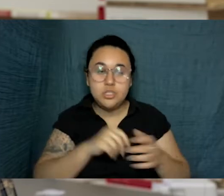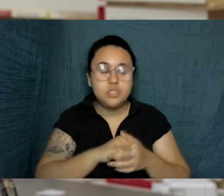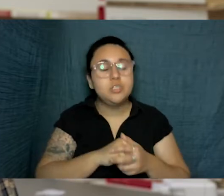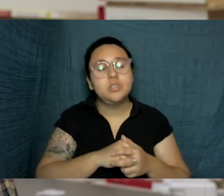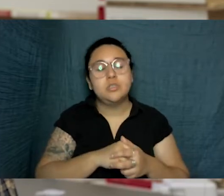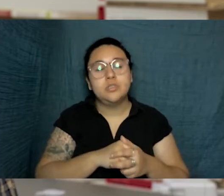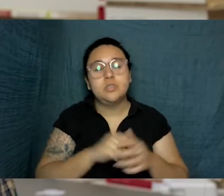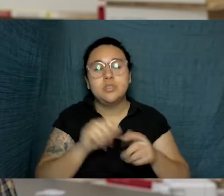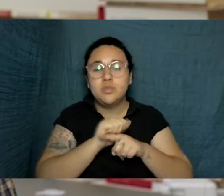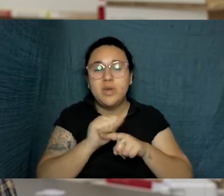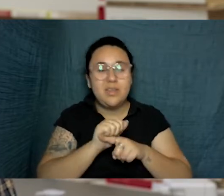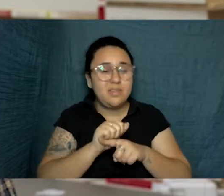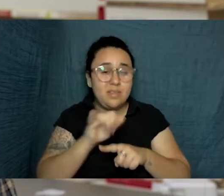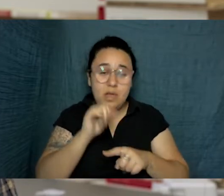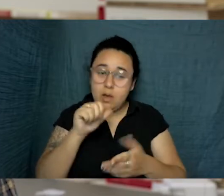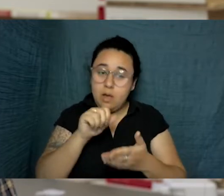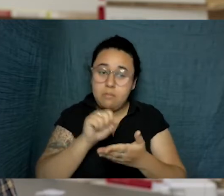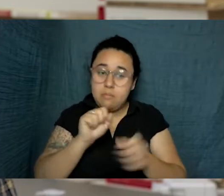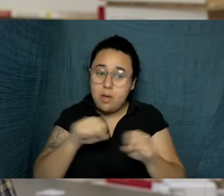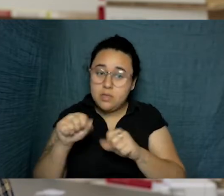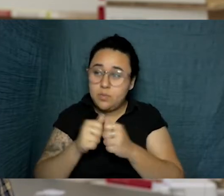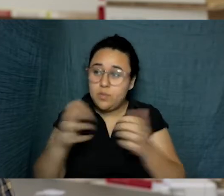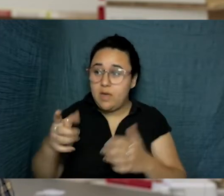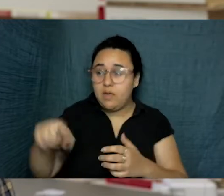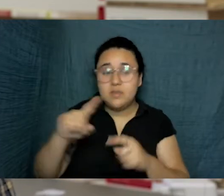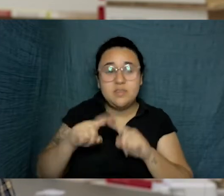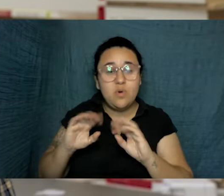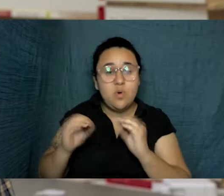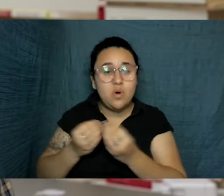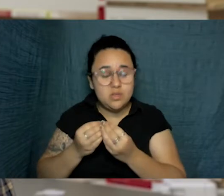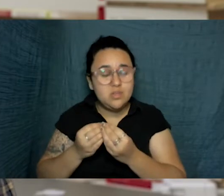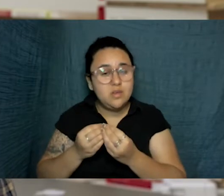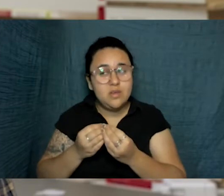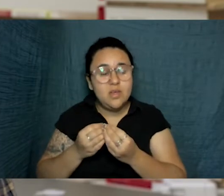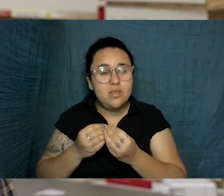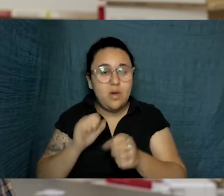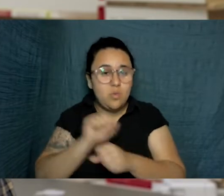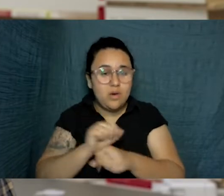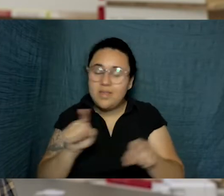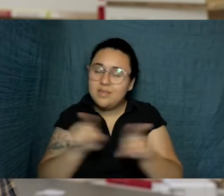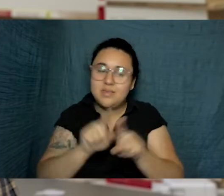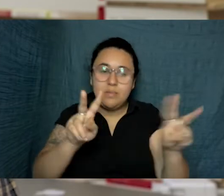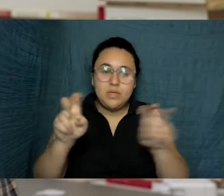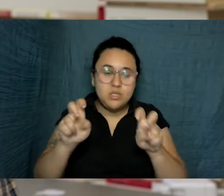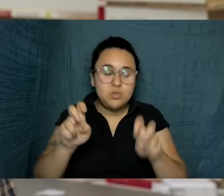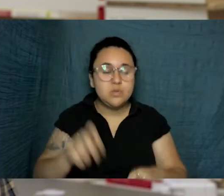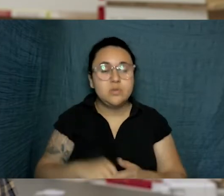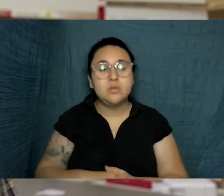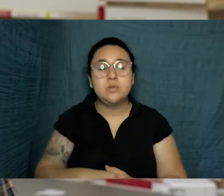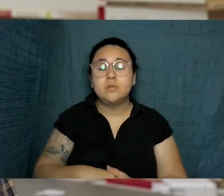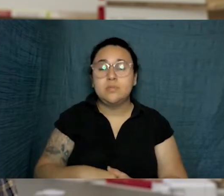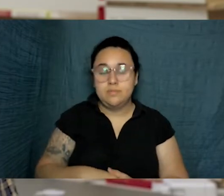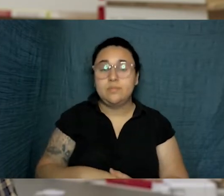have been possible without, you know, the numerous organizations that are also working on these same issues as us. Penn